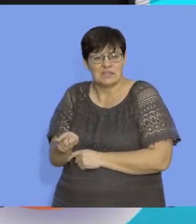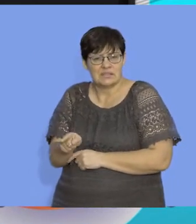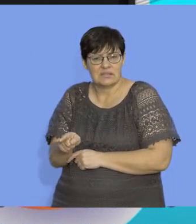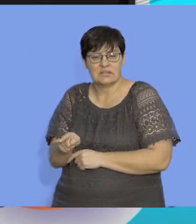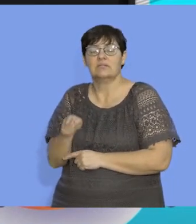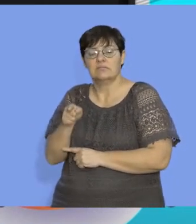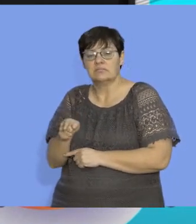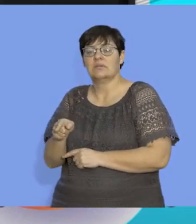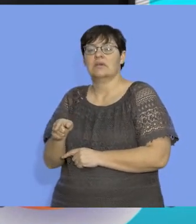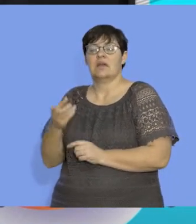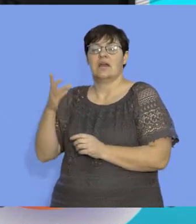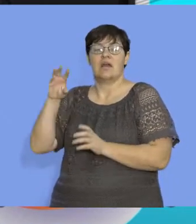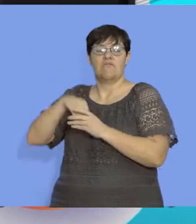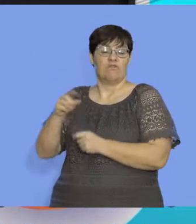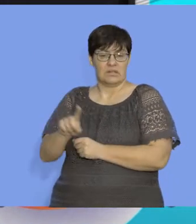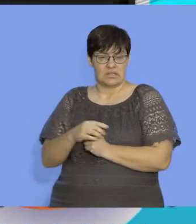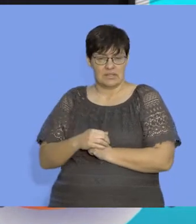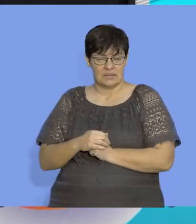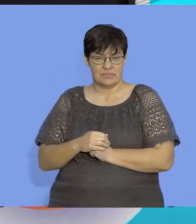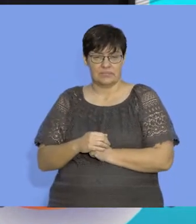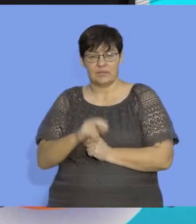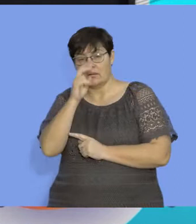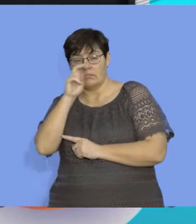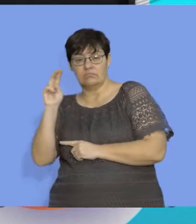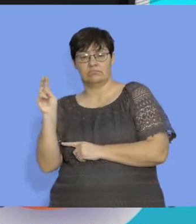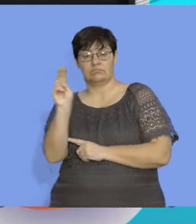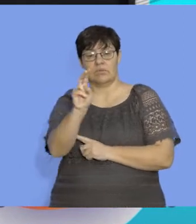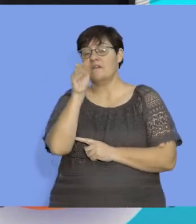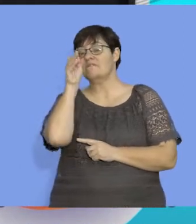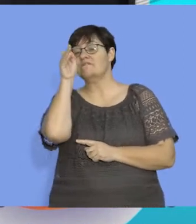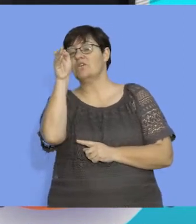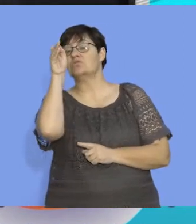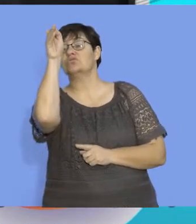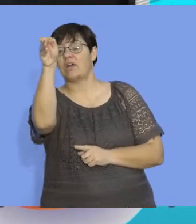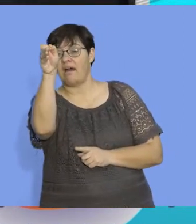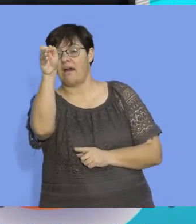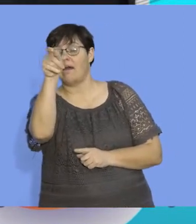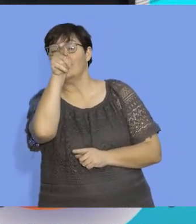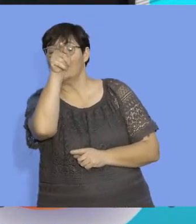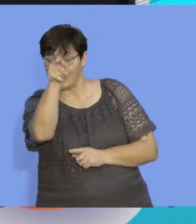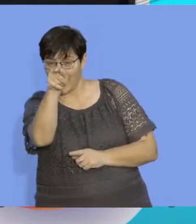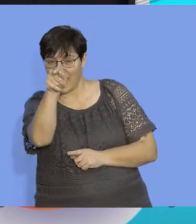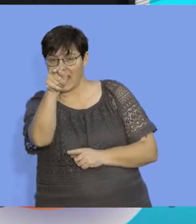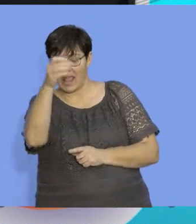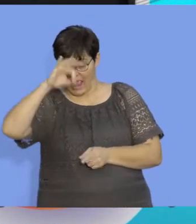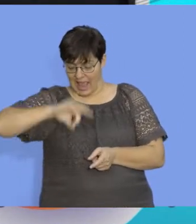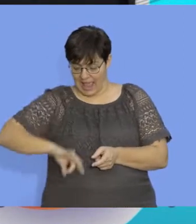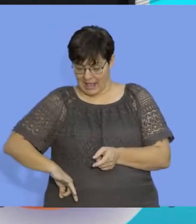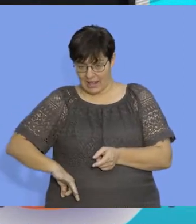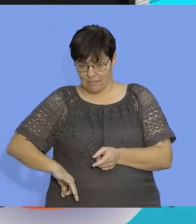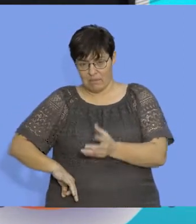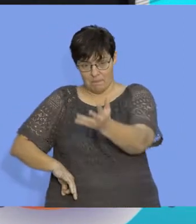projected income statement is a projection of future incomes and